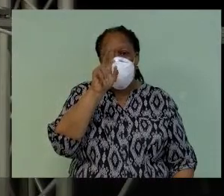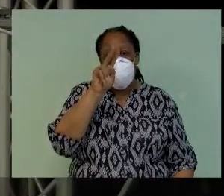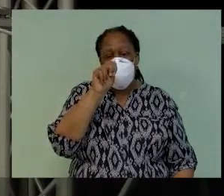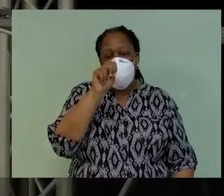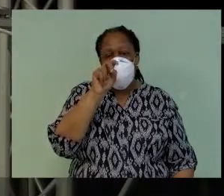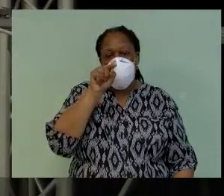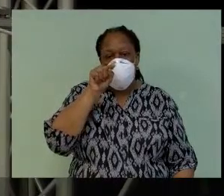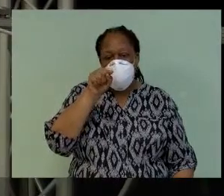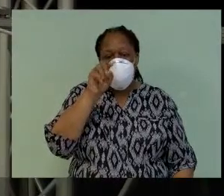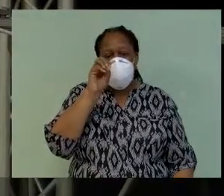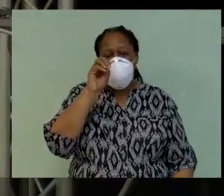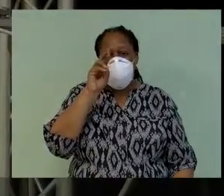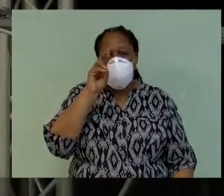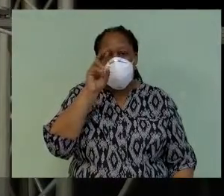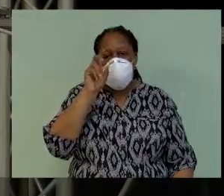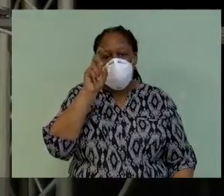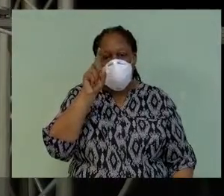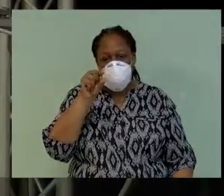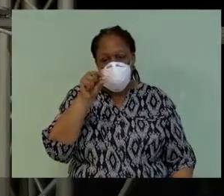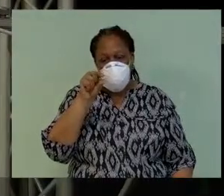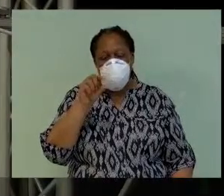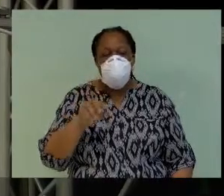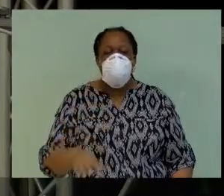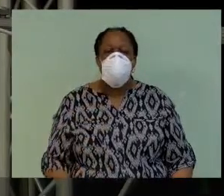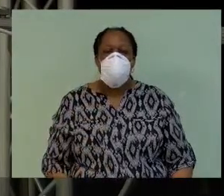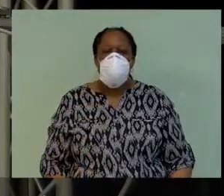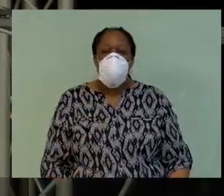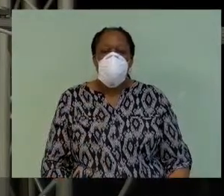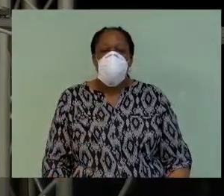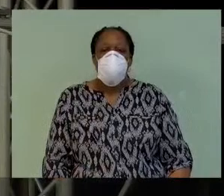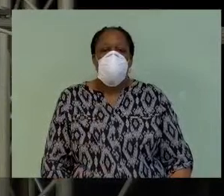moeskn.org. I repeat that,